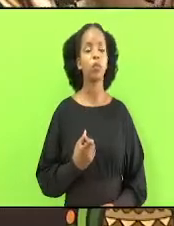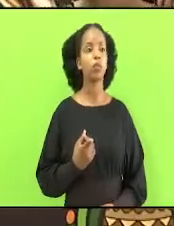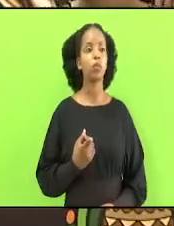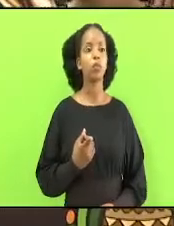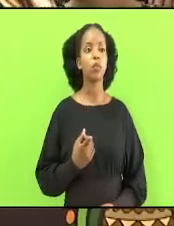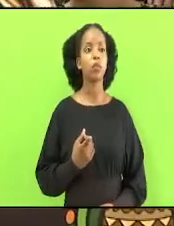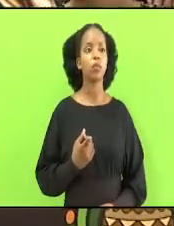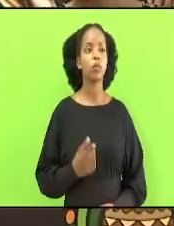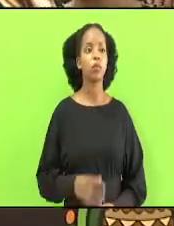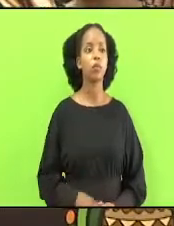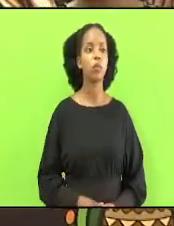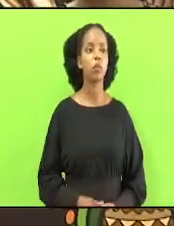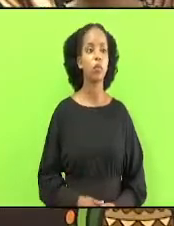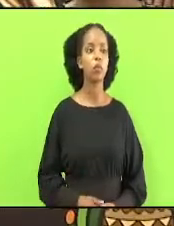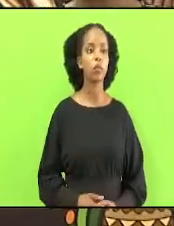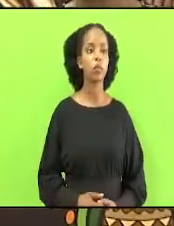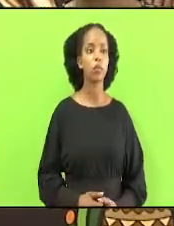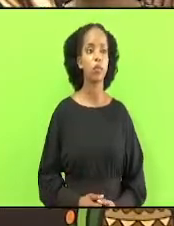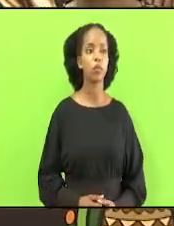Wa inouta.